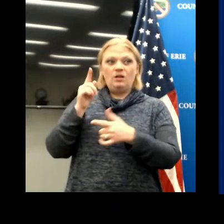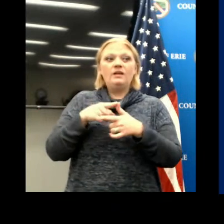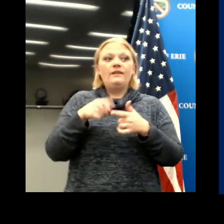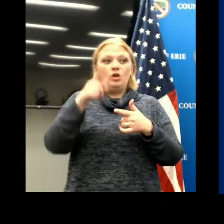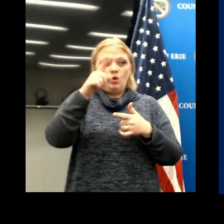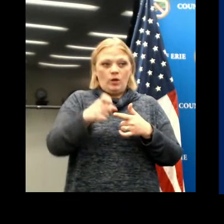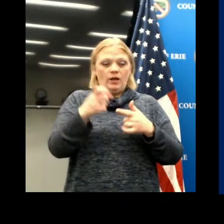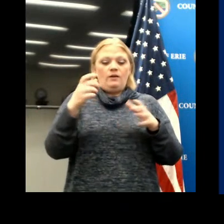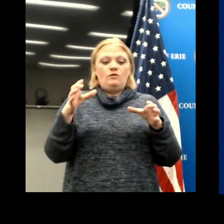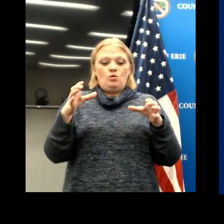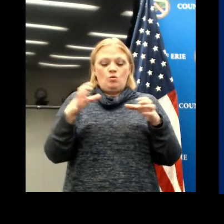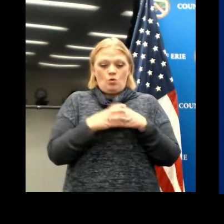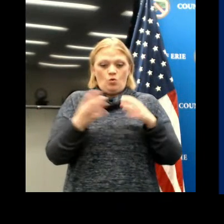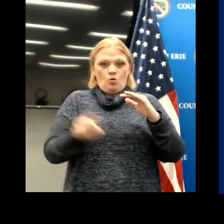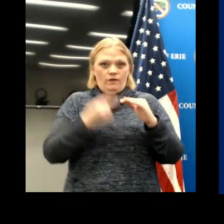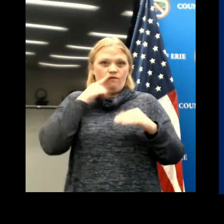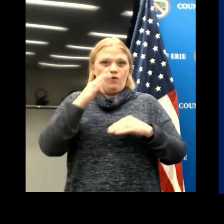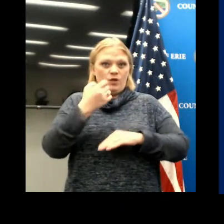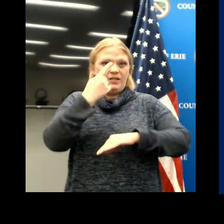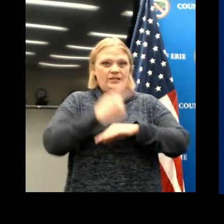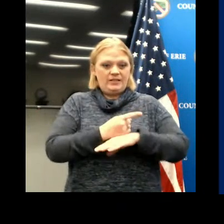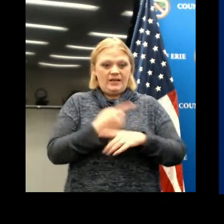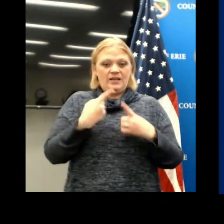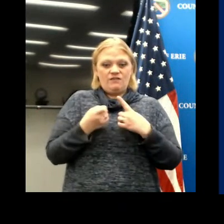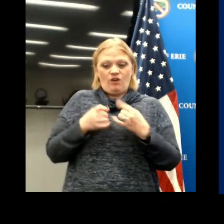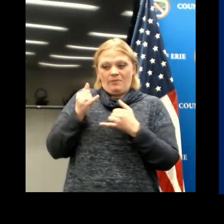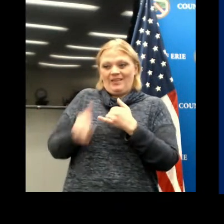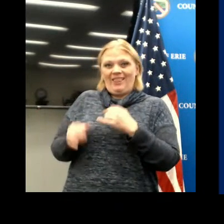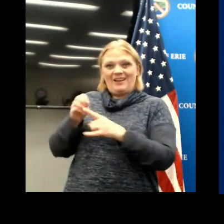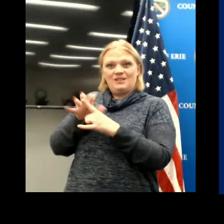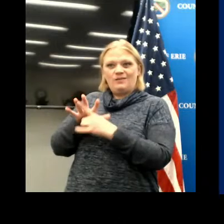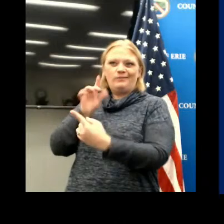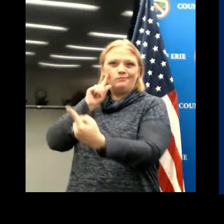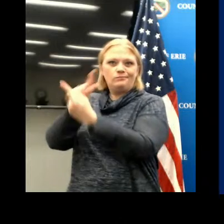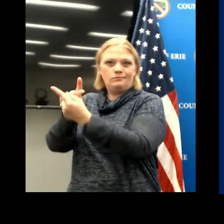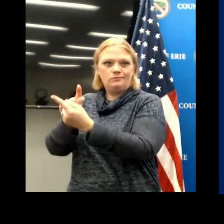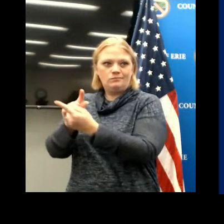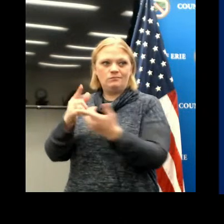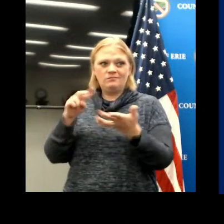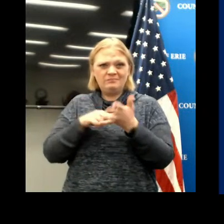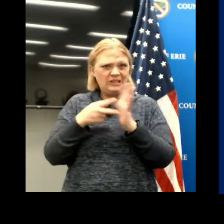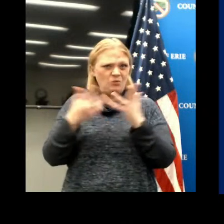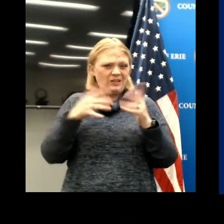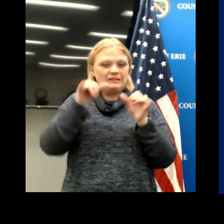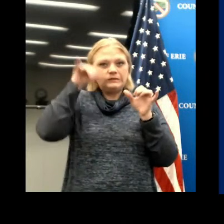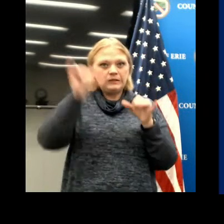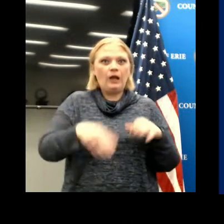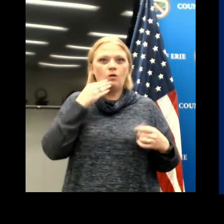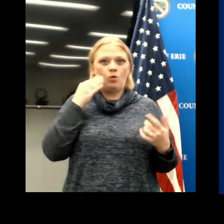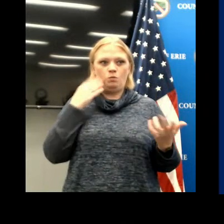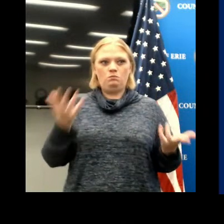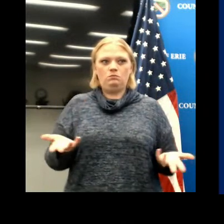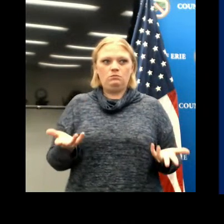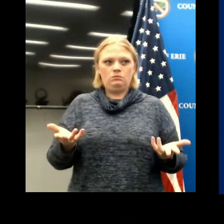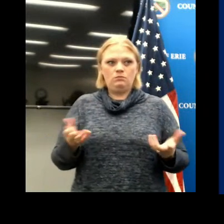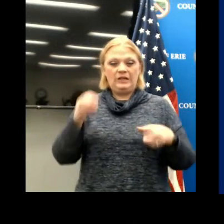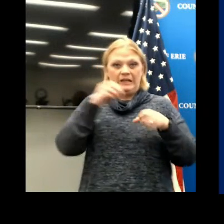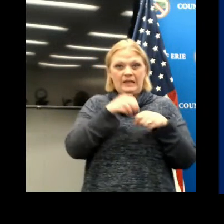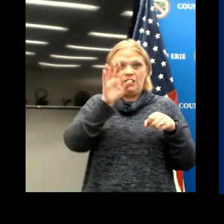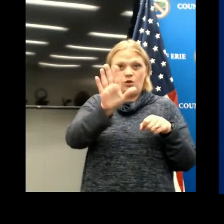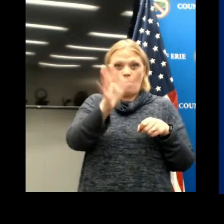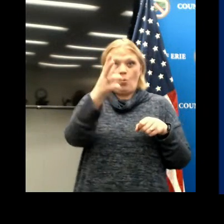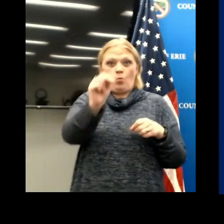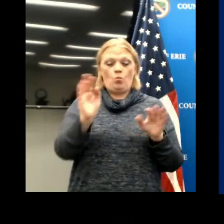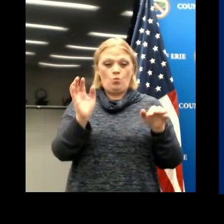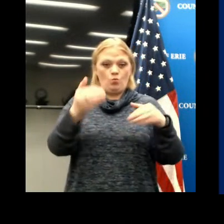of exposure. What does quarantine mean? It means stay at home. It's the same thing as isolation. You have to stay at home in your own